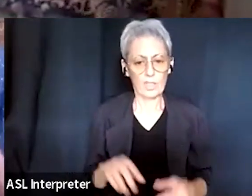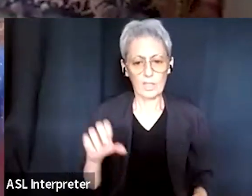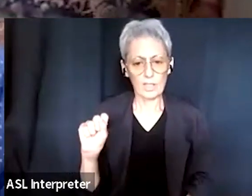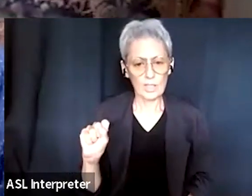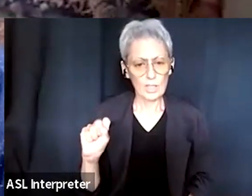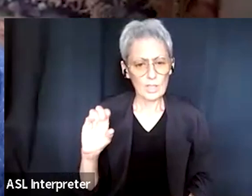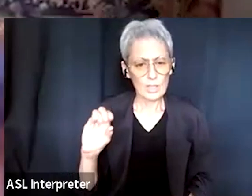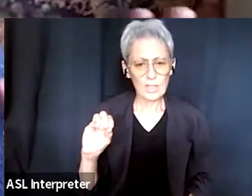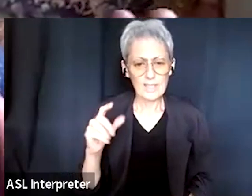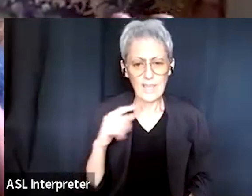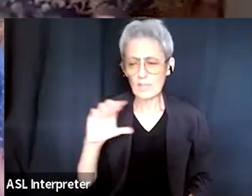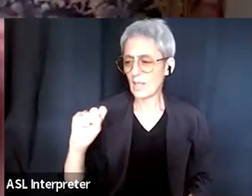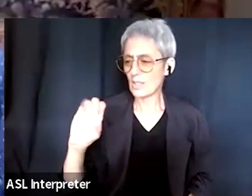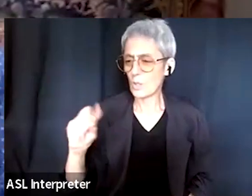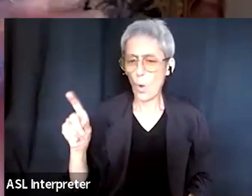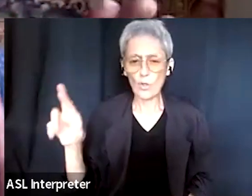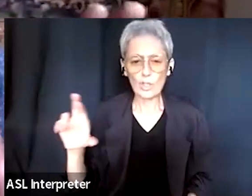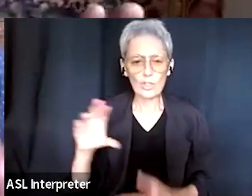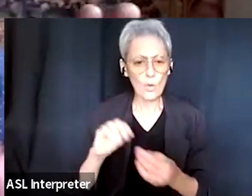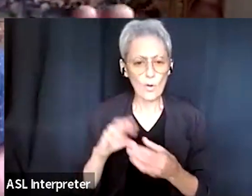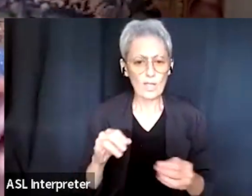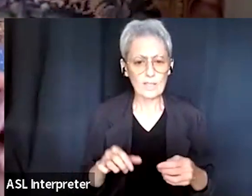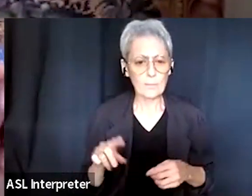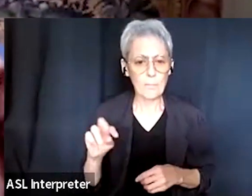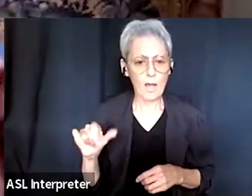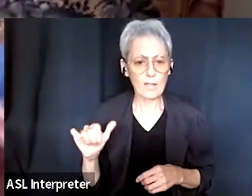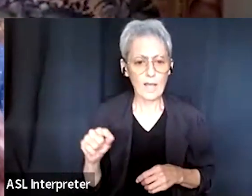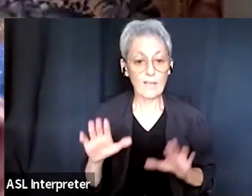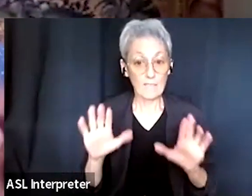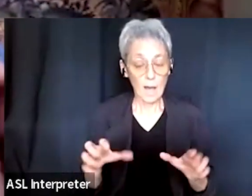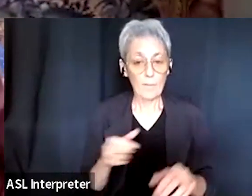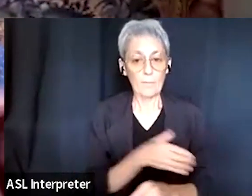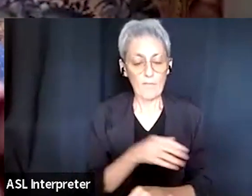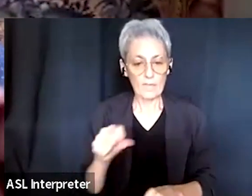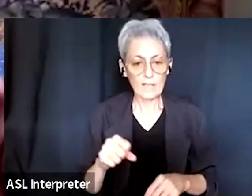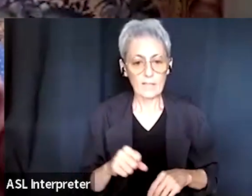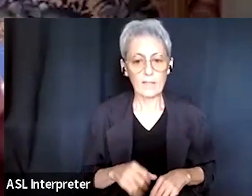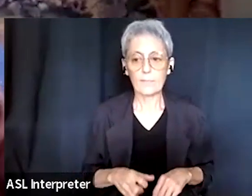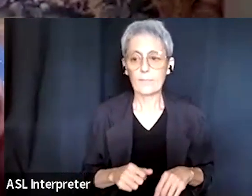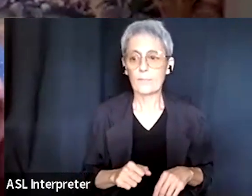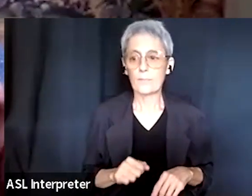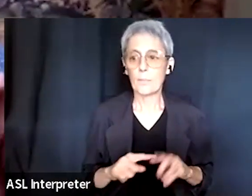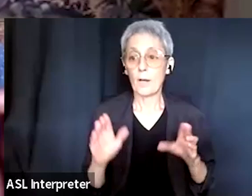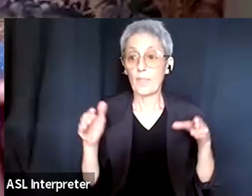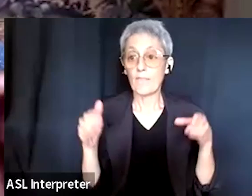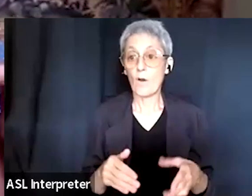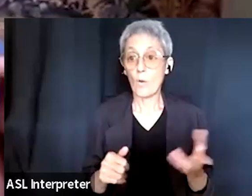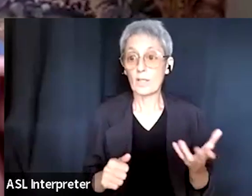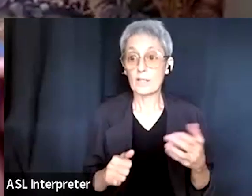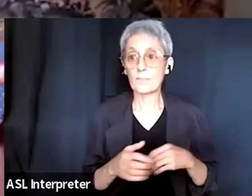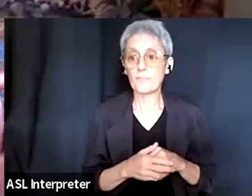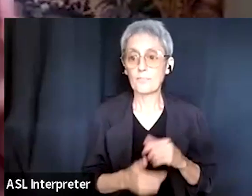listened to the whole thing, thought it was phenomenal. I thought it was powerful. But its focus was primarily